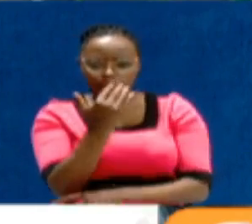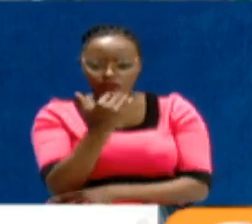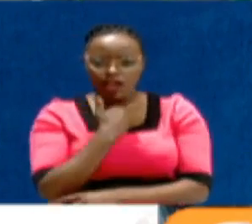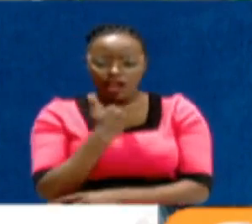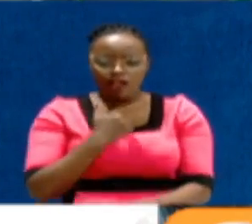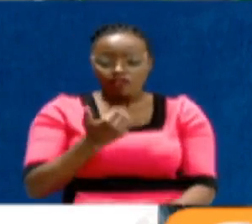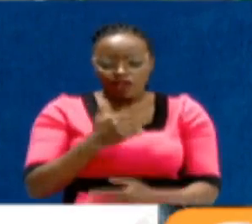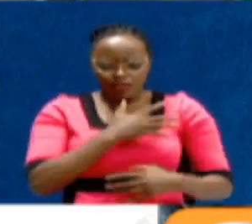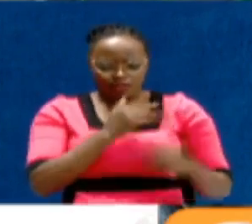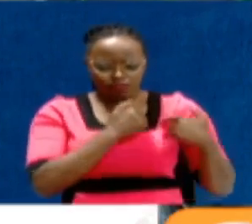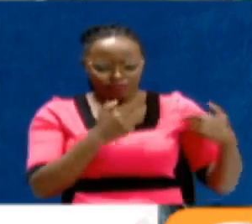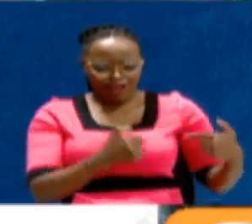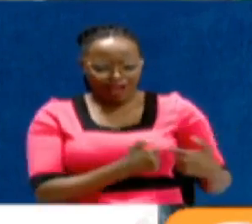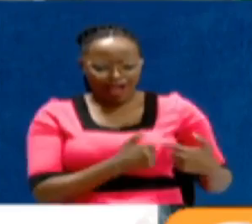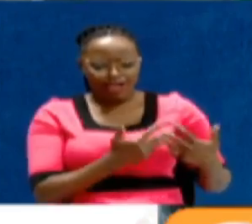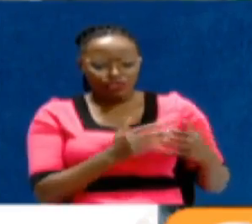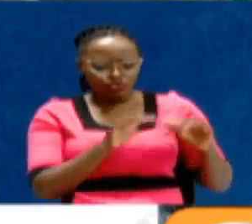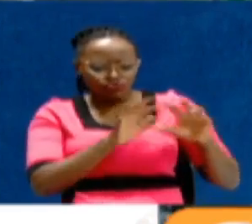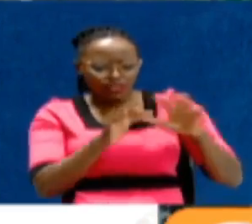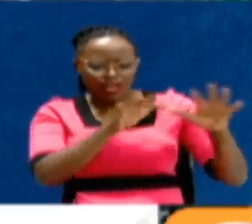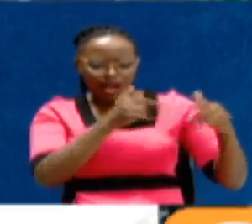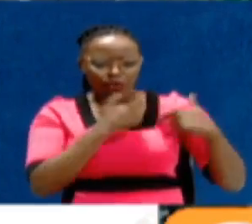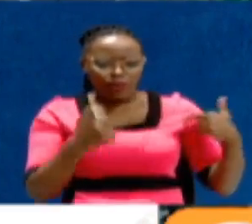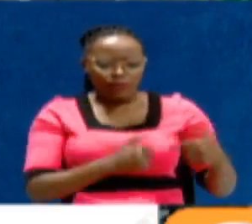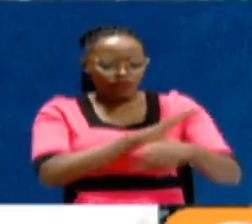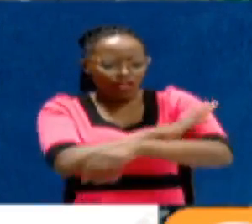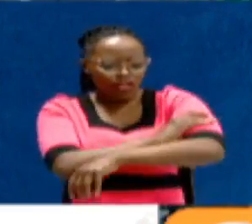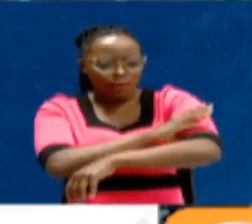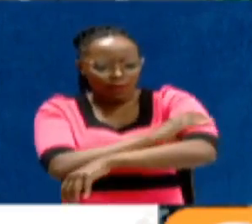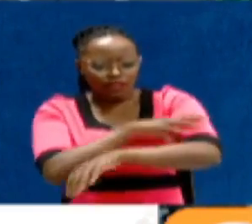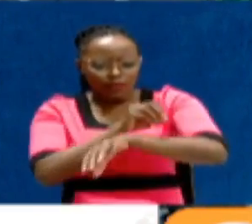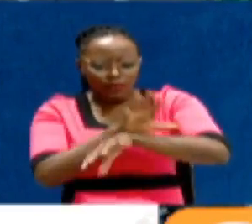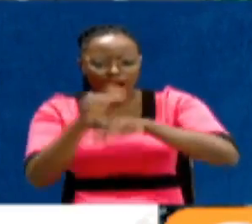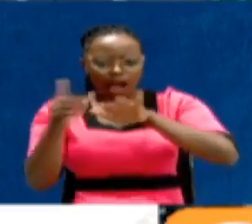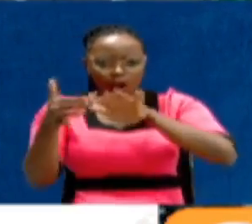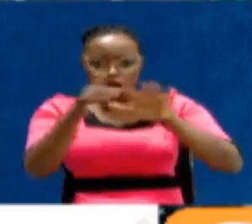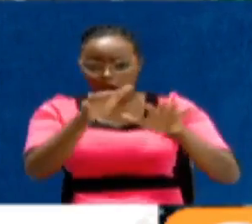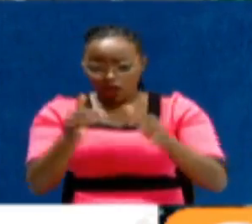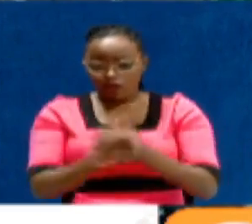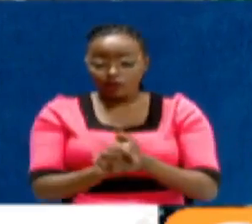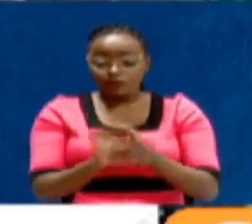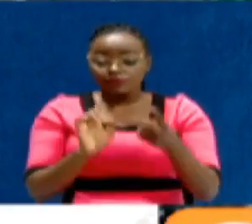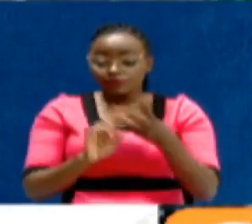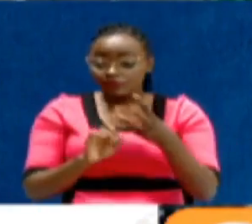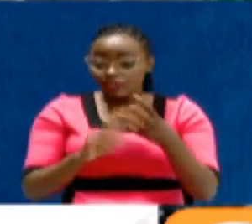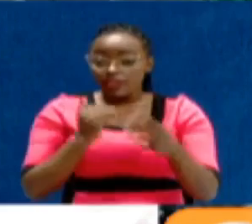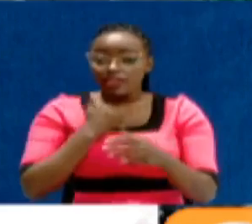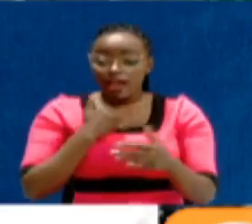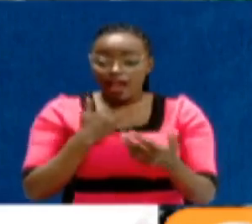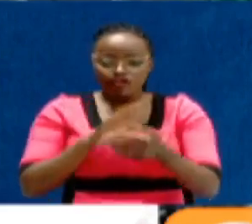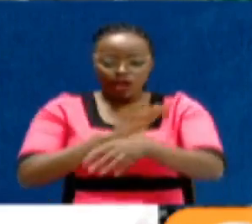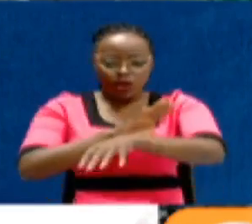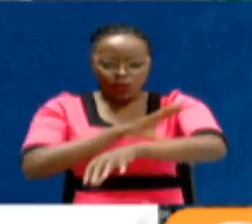cardiac monitor for monitoring the patient's heart and the blood pressure and their saturation. And then we have also